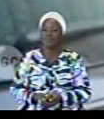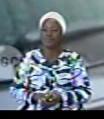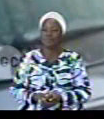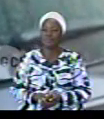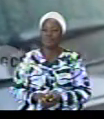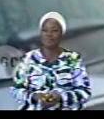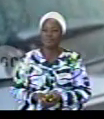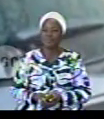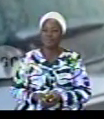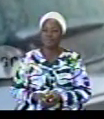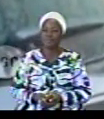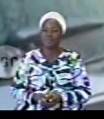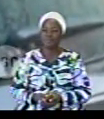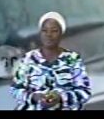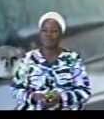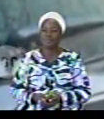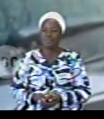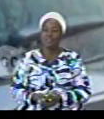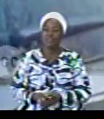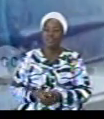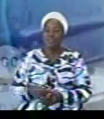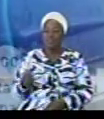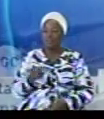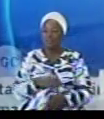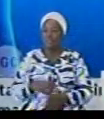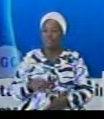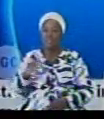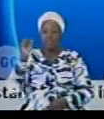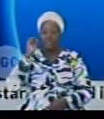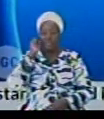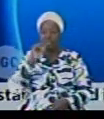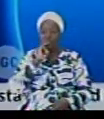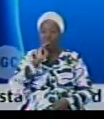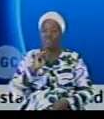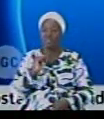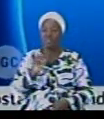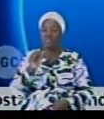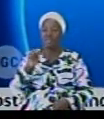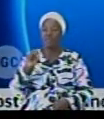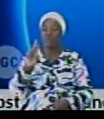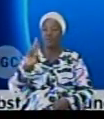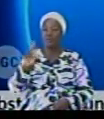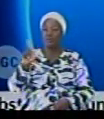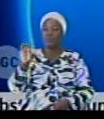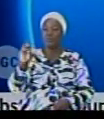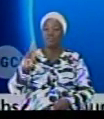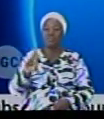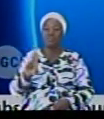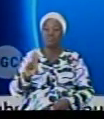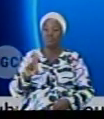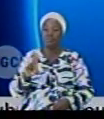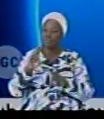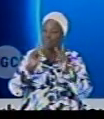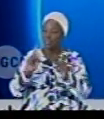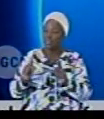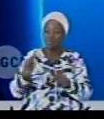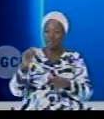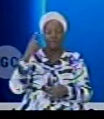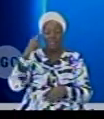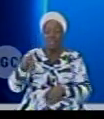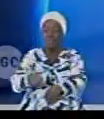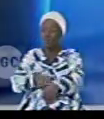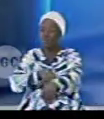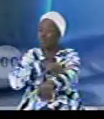an usher, patient for the years I cannot remember. But I remember vividly that